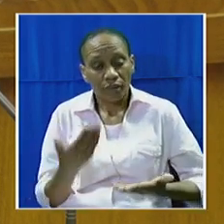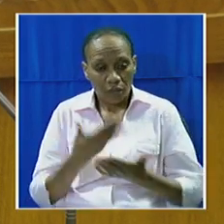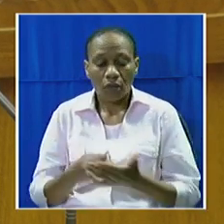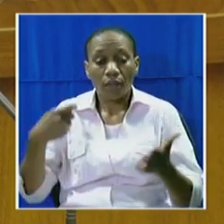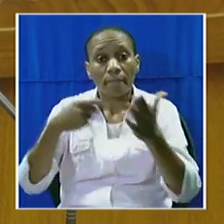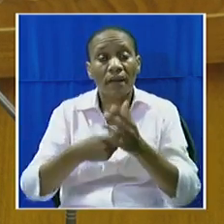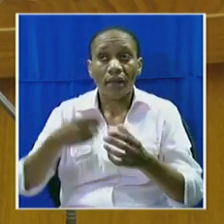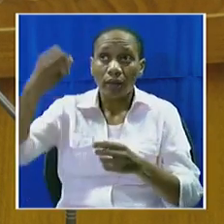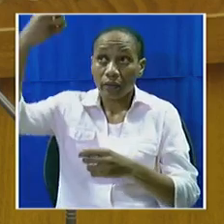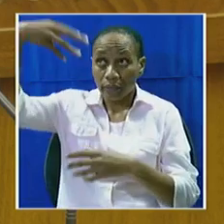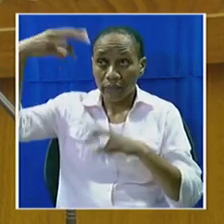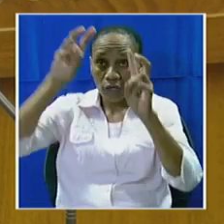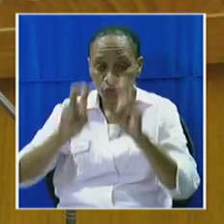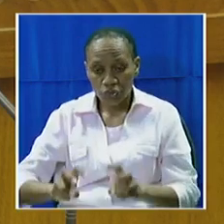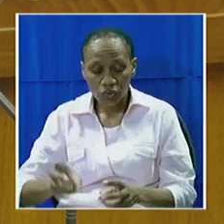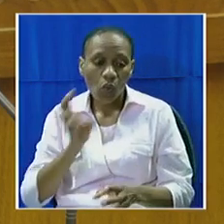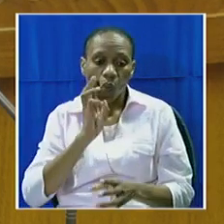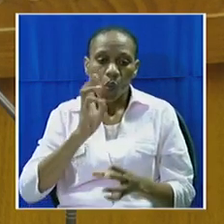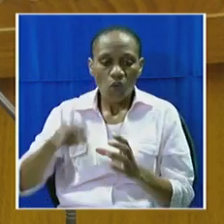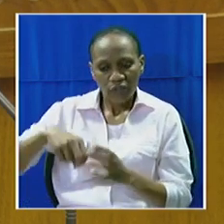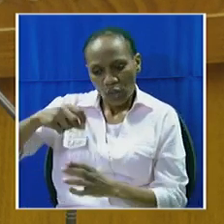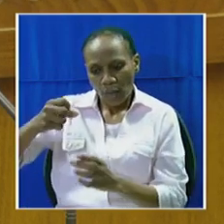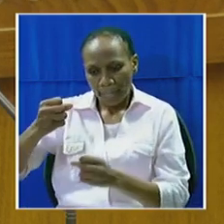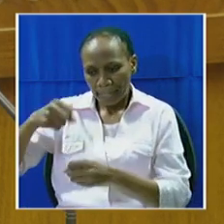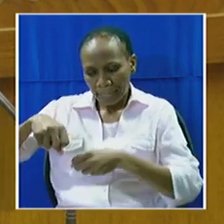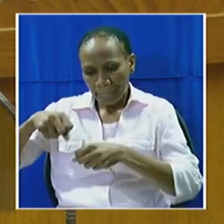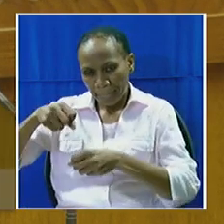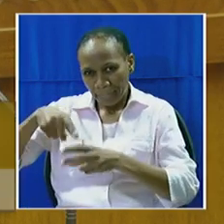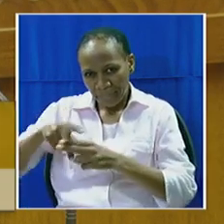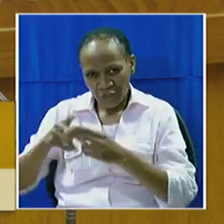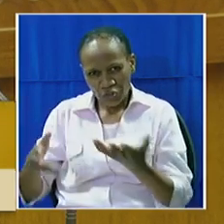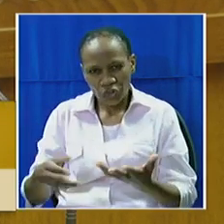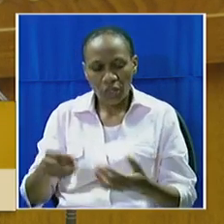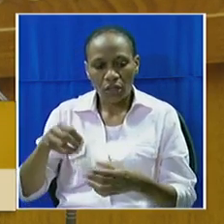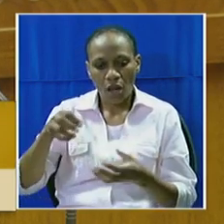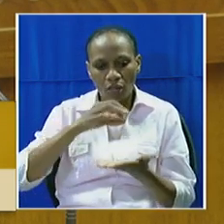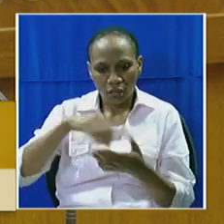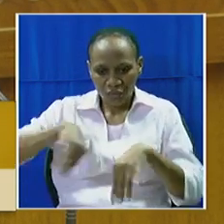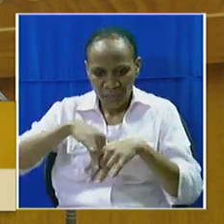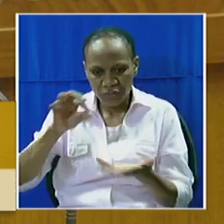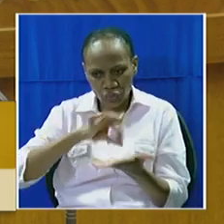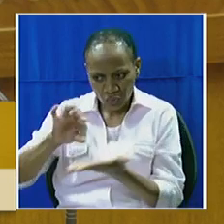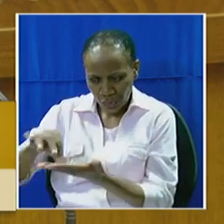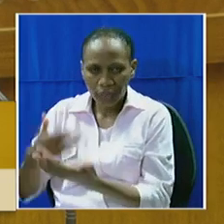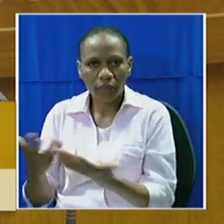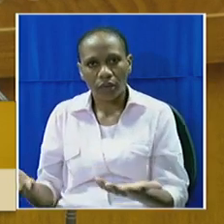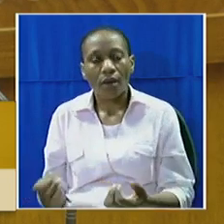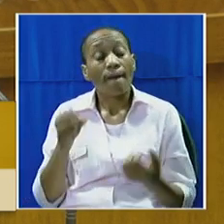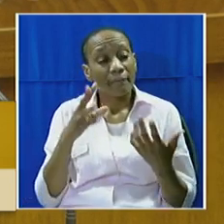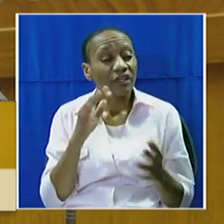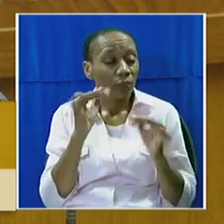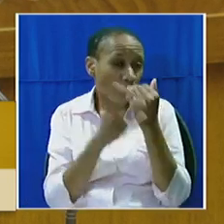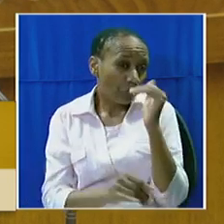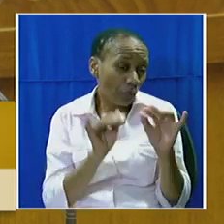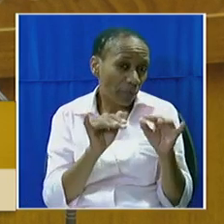solar lighting, install water filtration systems, and employ people to pick up our trash. But those on the margins have no